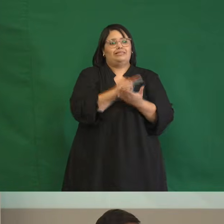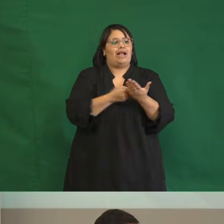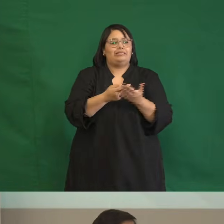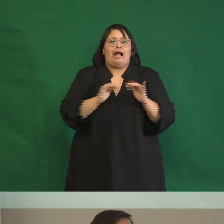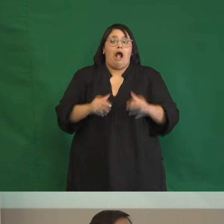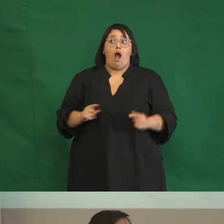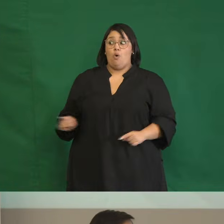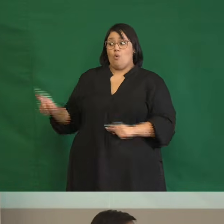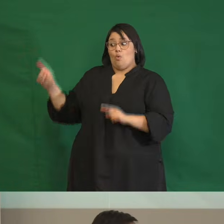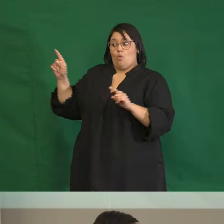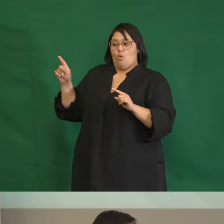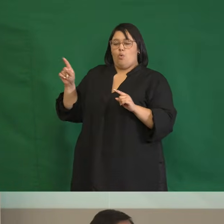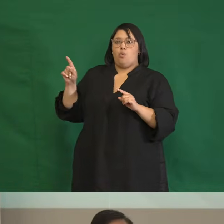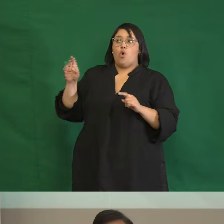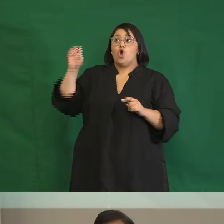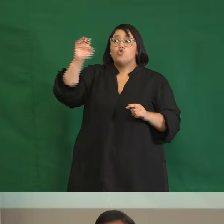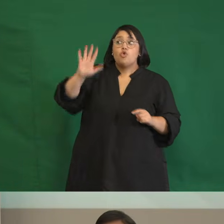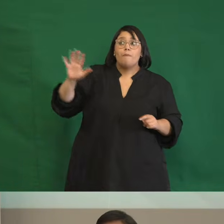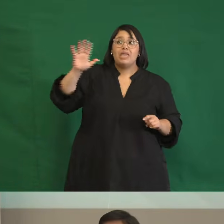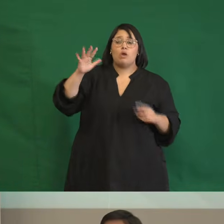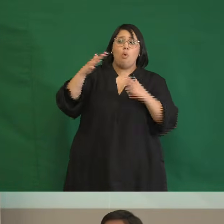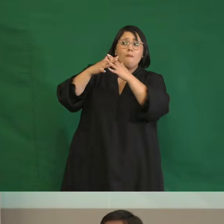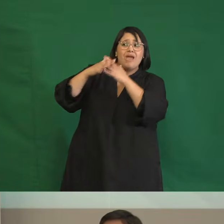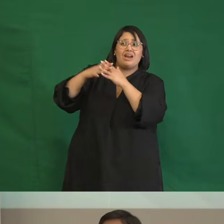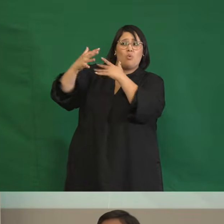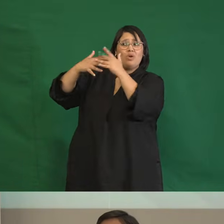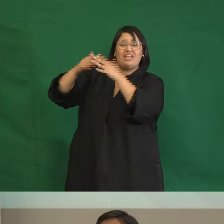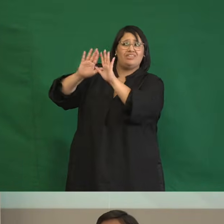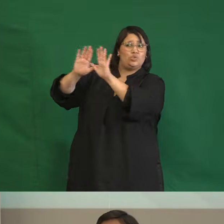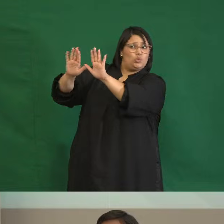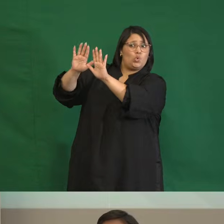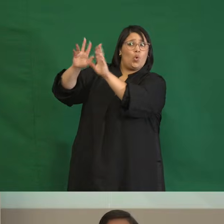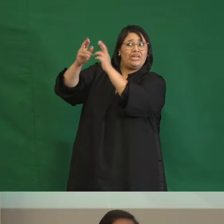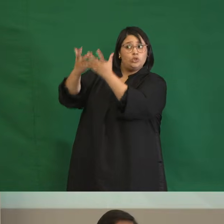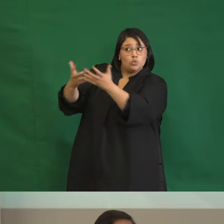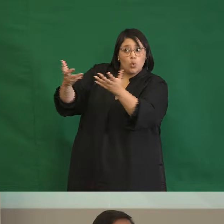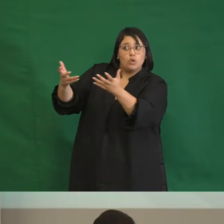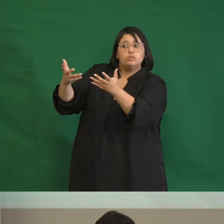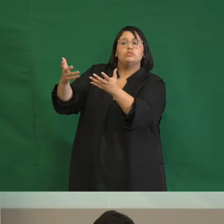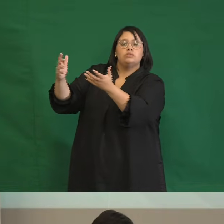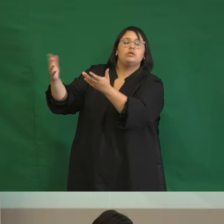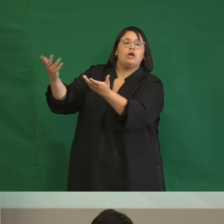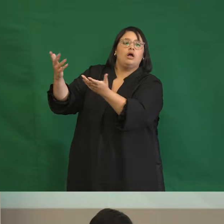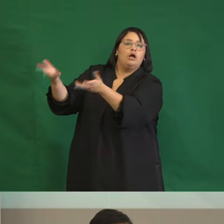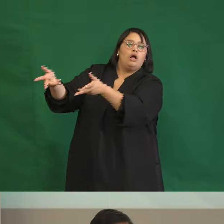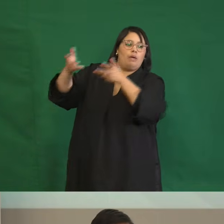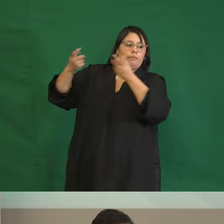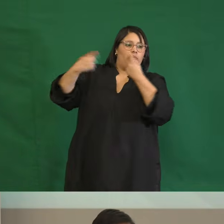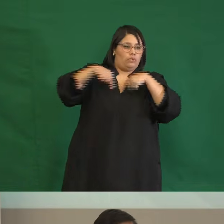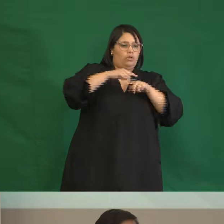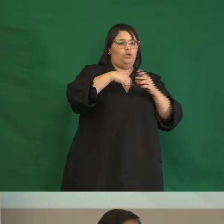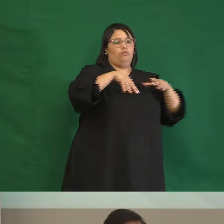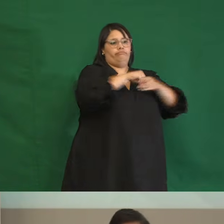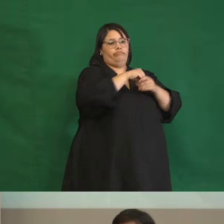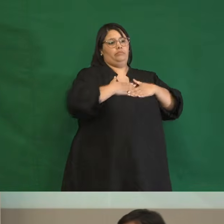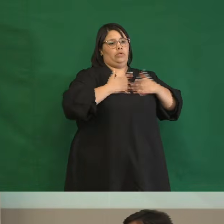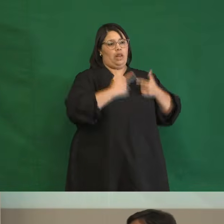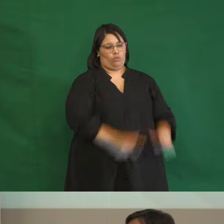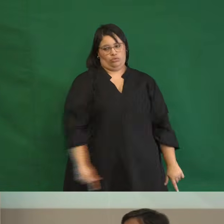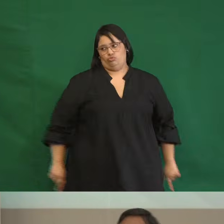make this European or American-centric resource part of our languages as well.